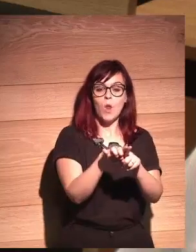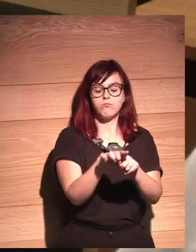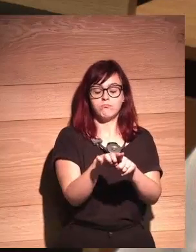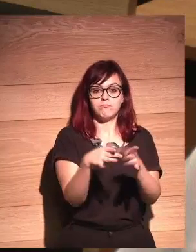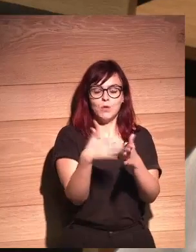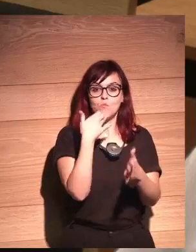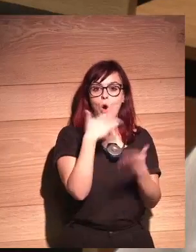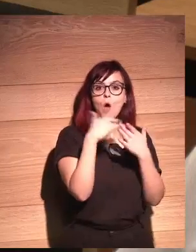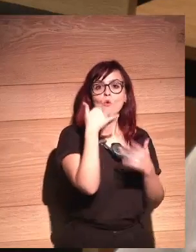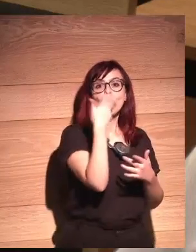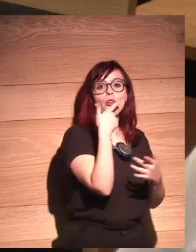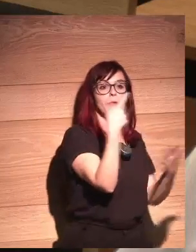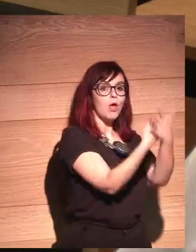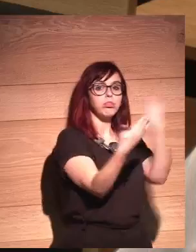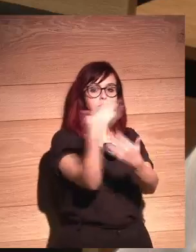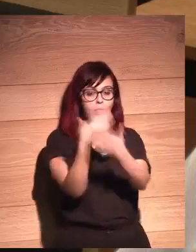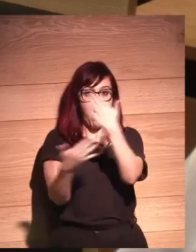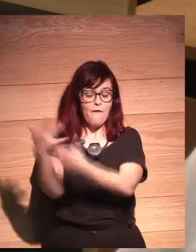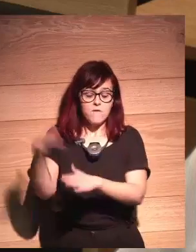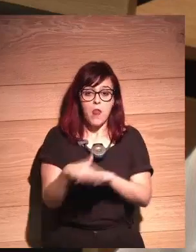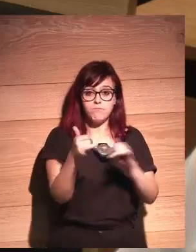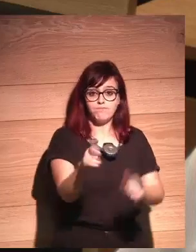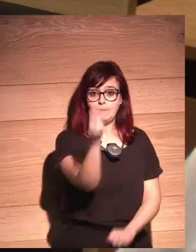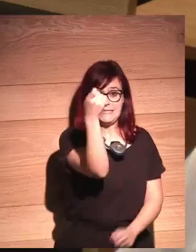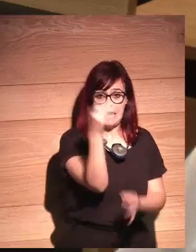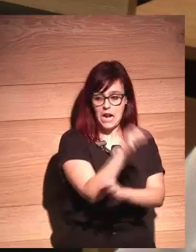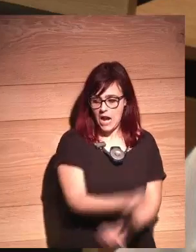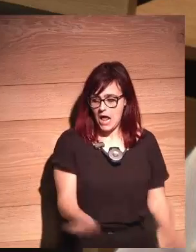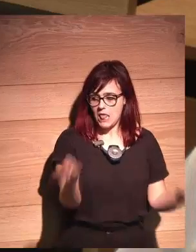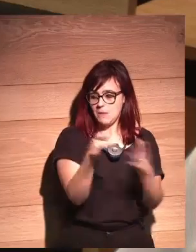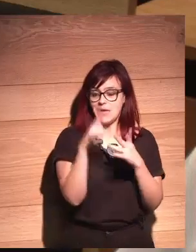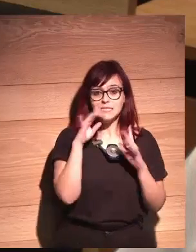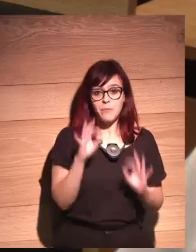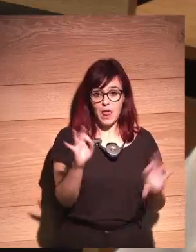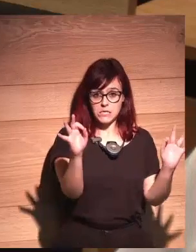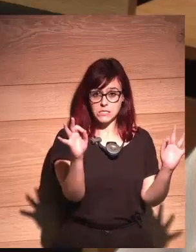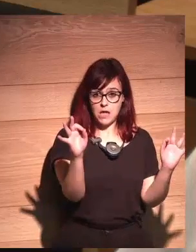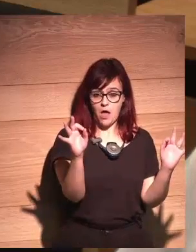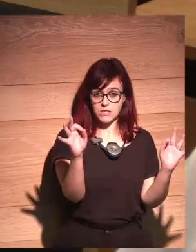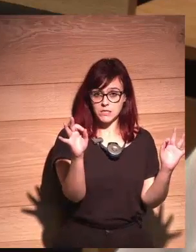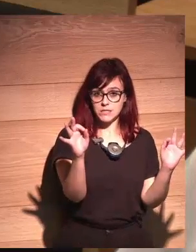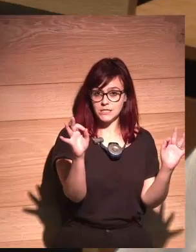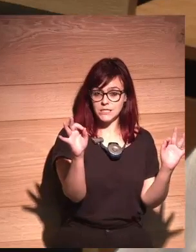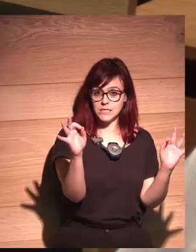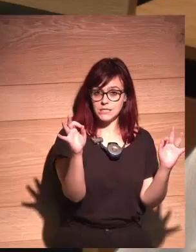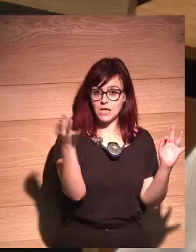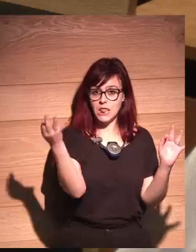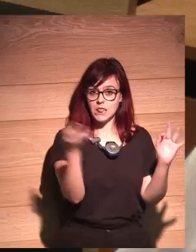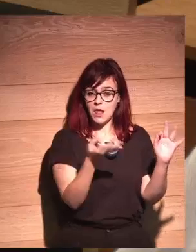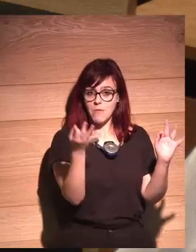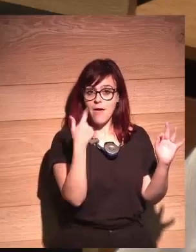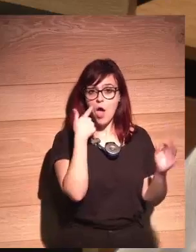elements that are different in terms of knowledge, because we would go nowhere. We must